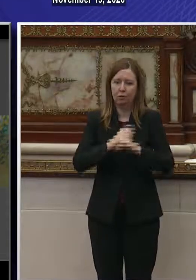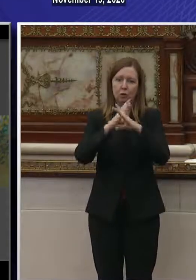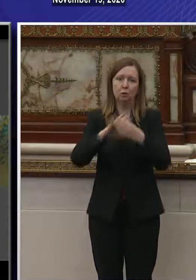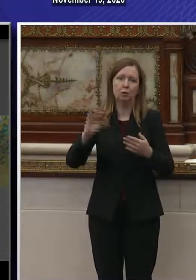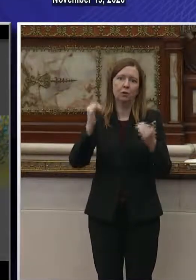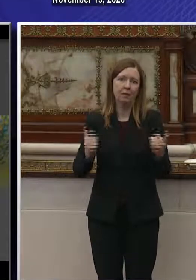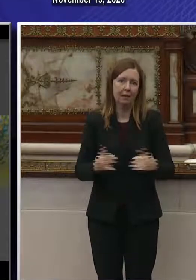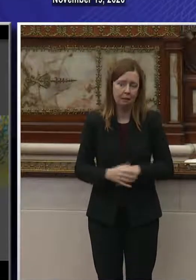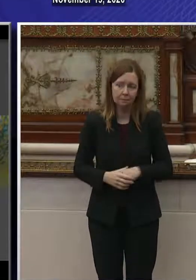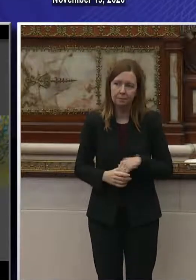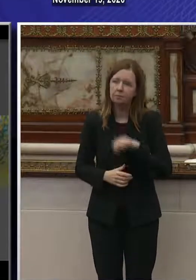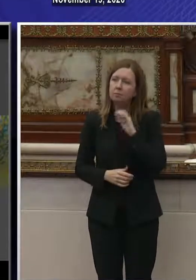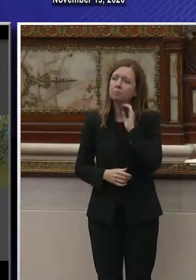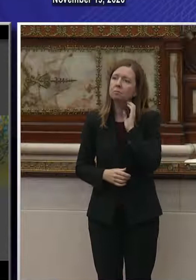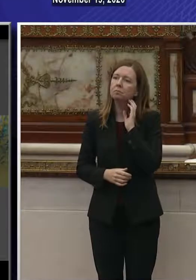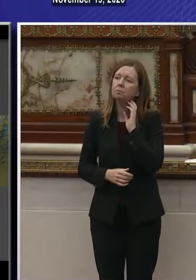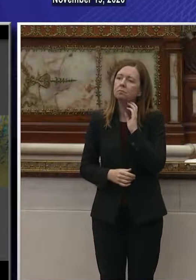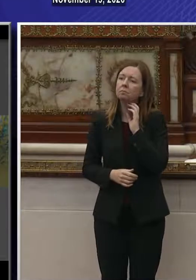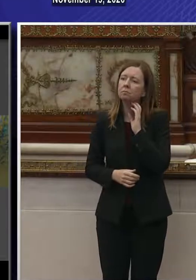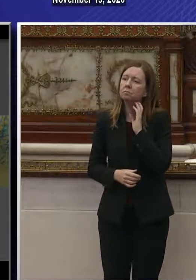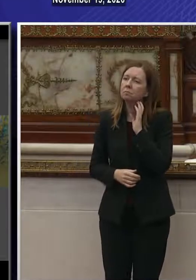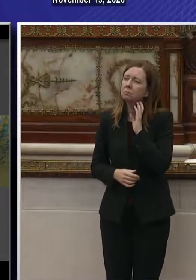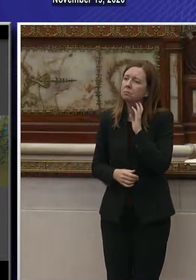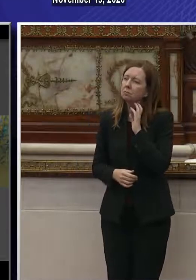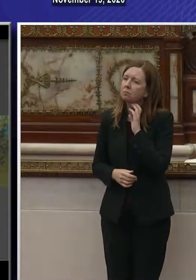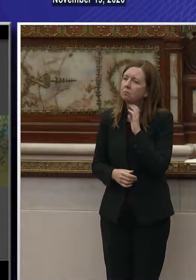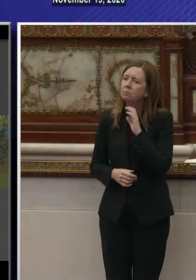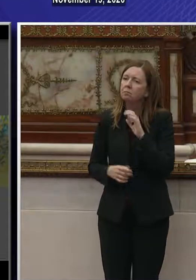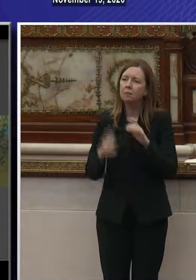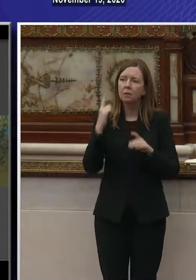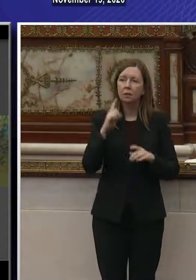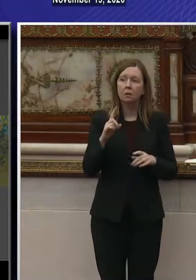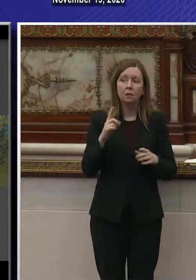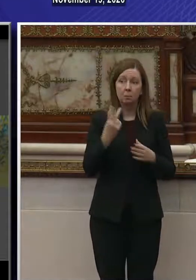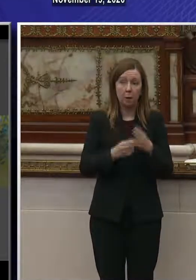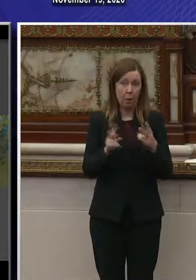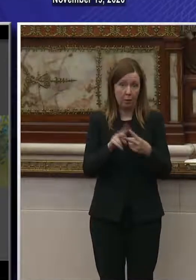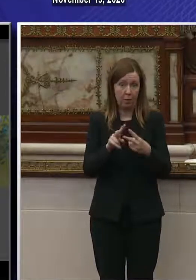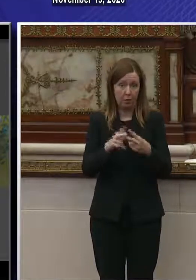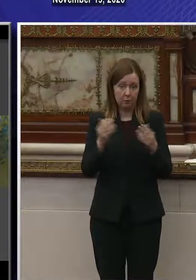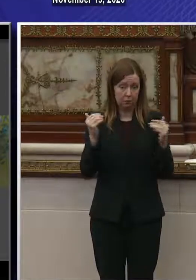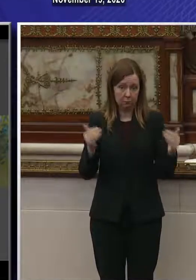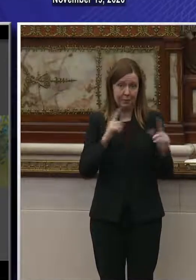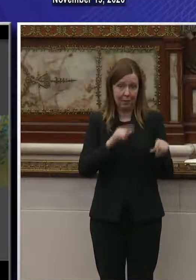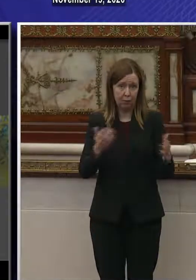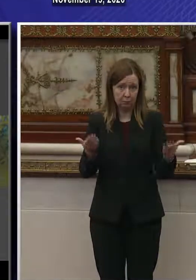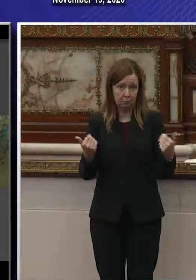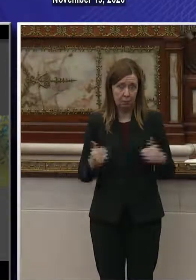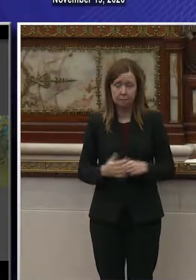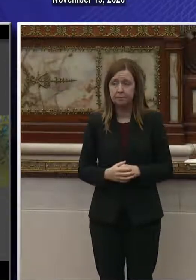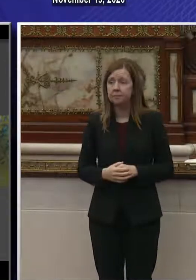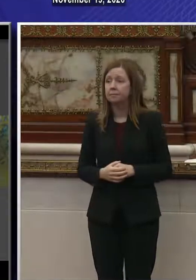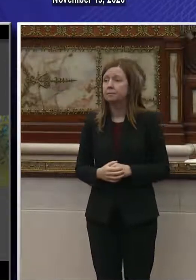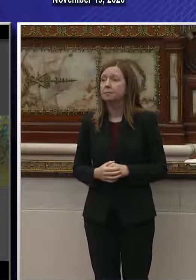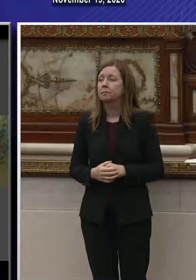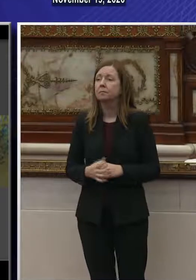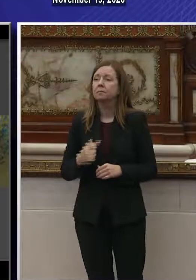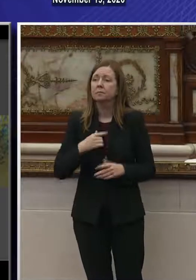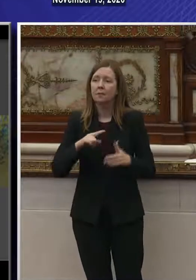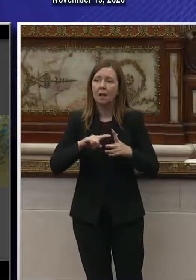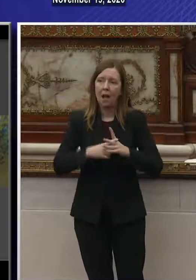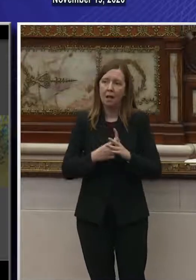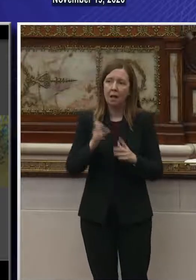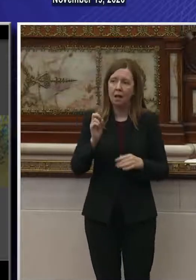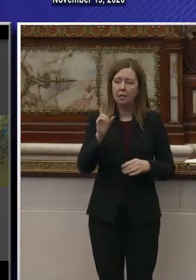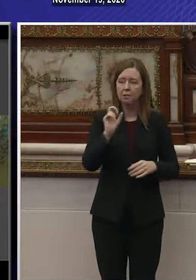right now. Is that for Dr. Abella or for me? Both of you. Well, I'll start and then I'll turn it